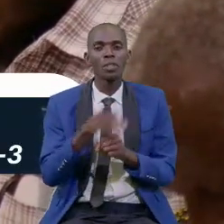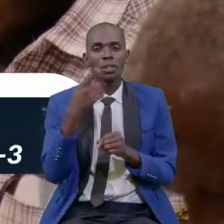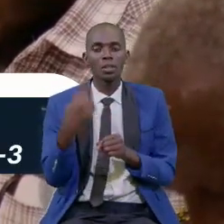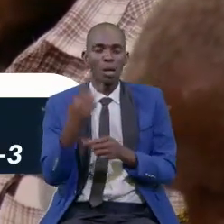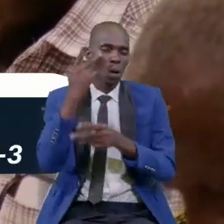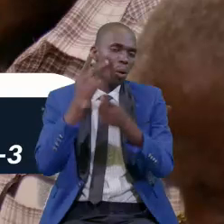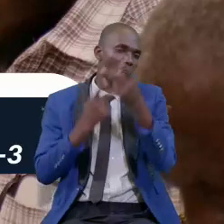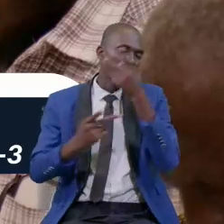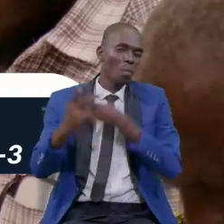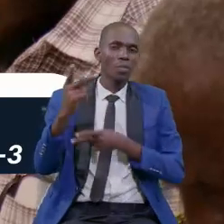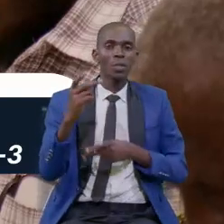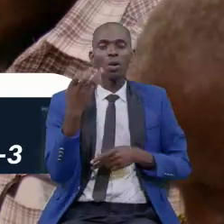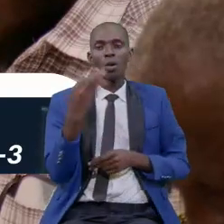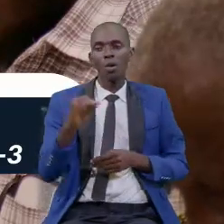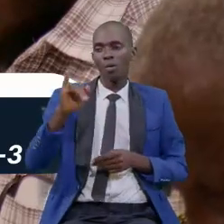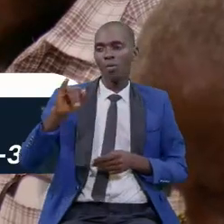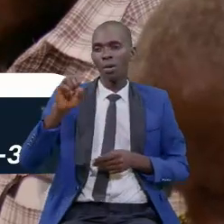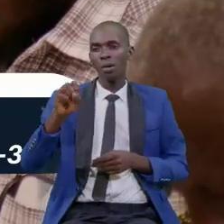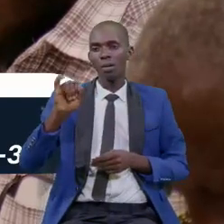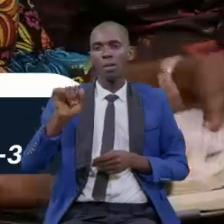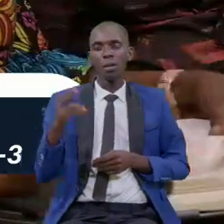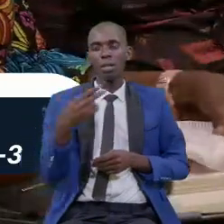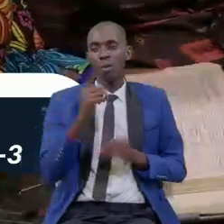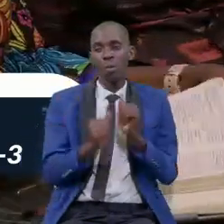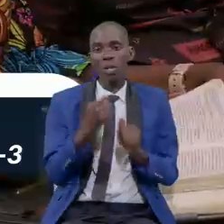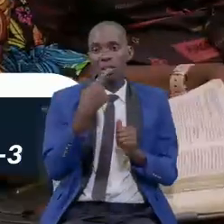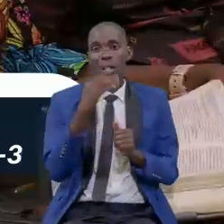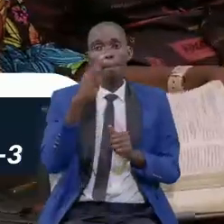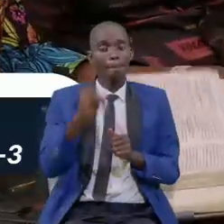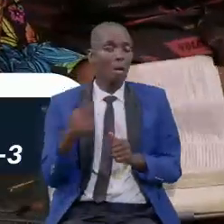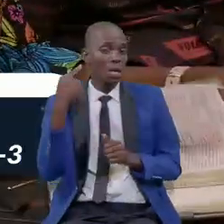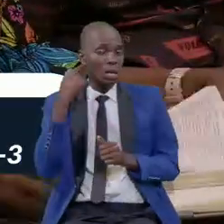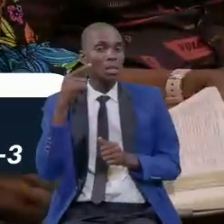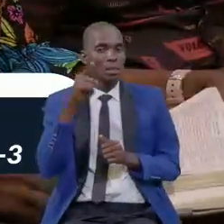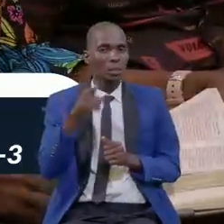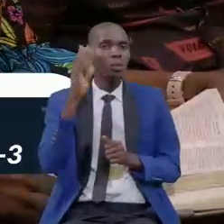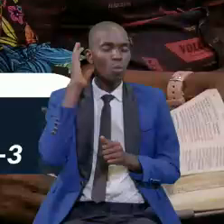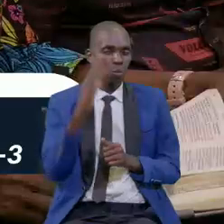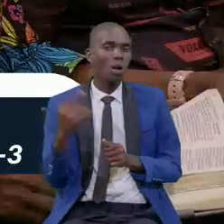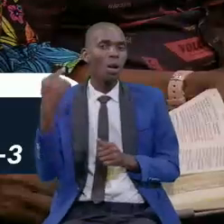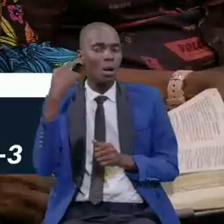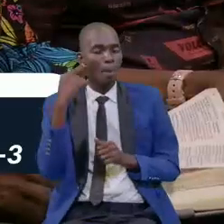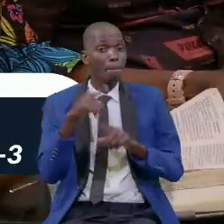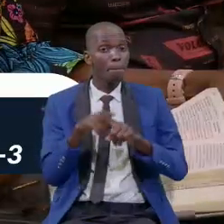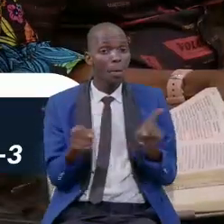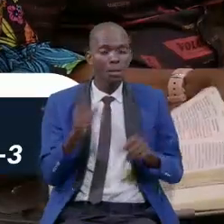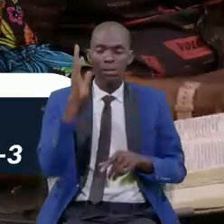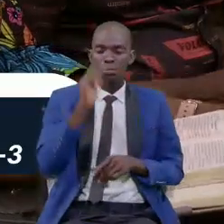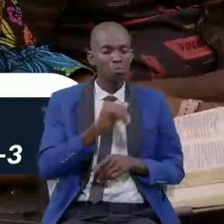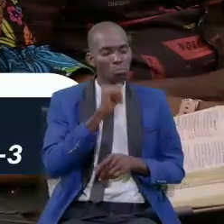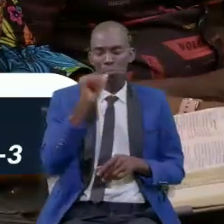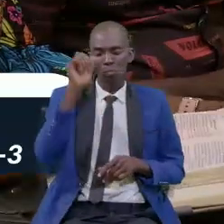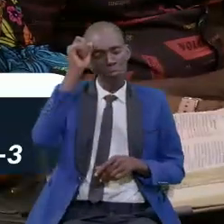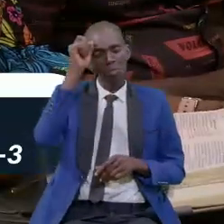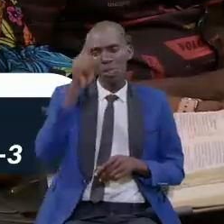which says, by hearing ye shall hear and shall not